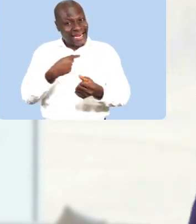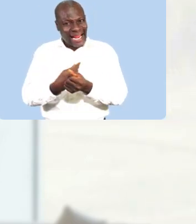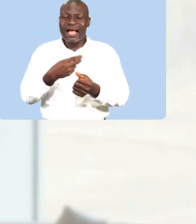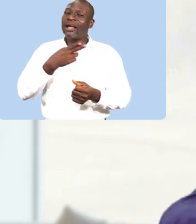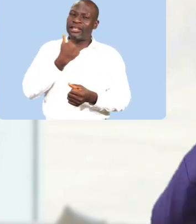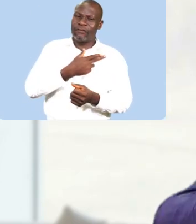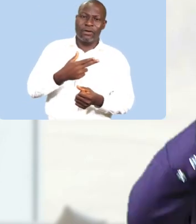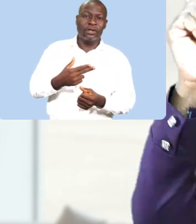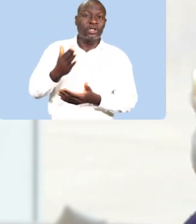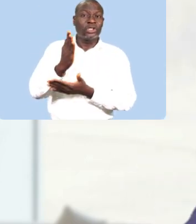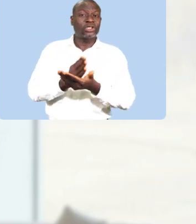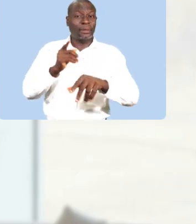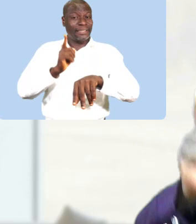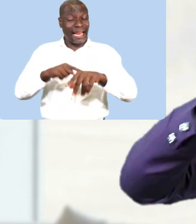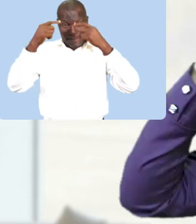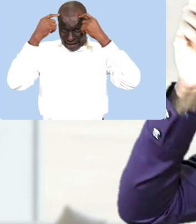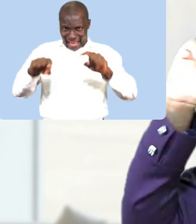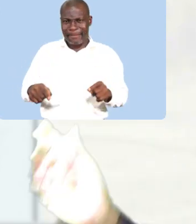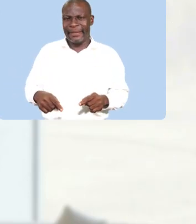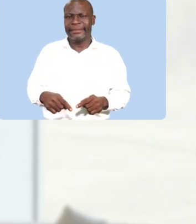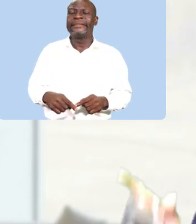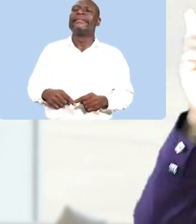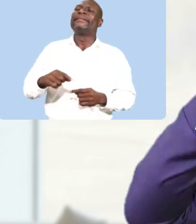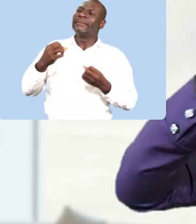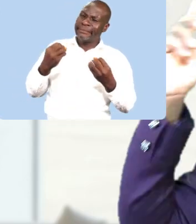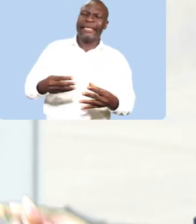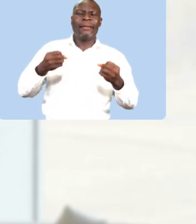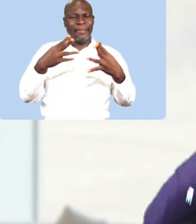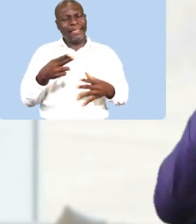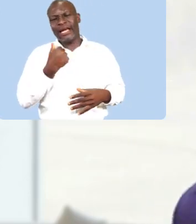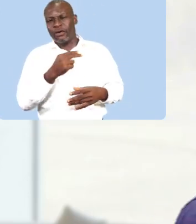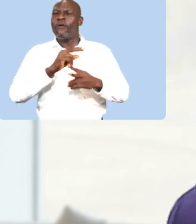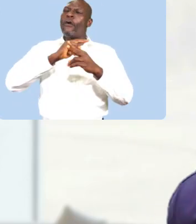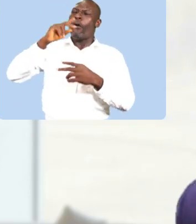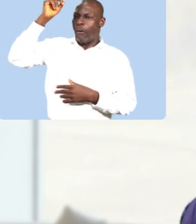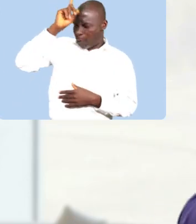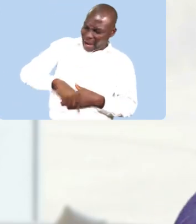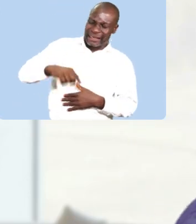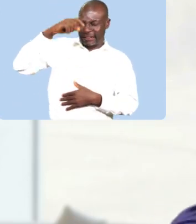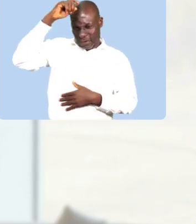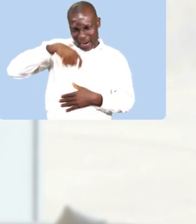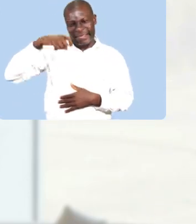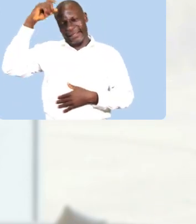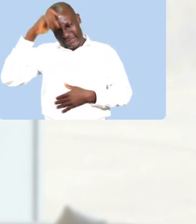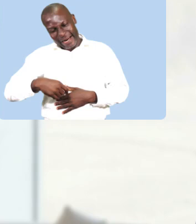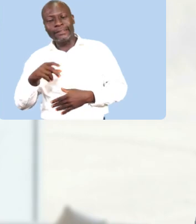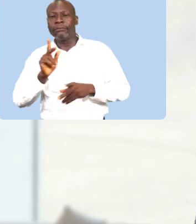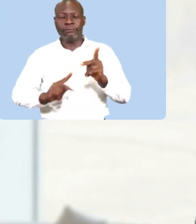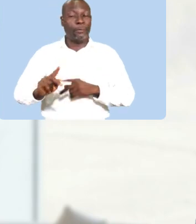be sun ye osofo obi na wo tiam enya nsafo na wo he And yan safon wahe, and nesofo, who's to be beside, sir, and yan safon